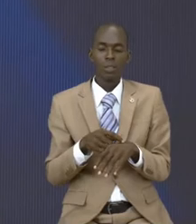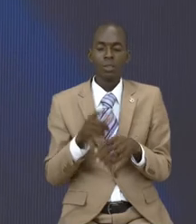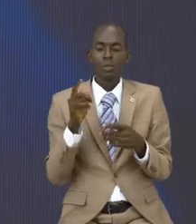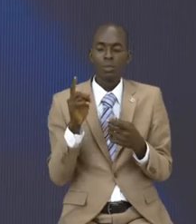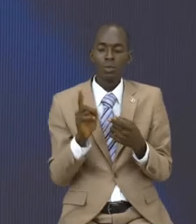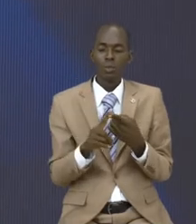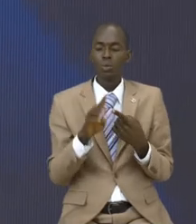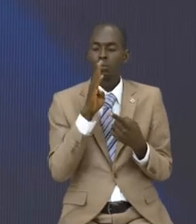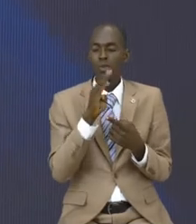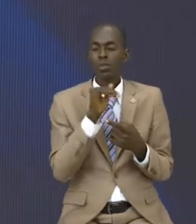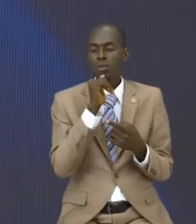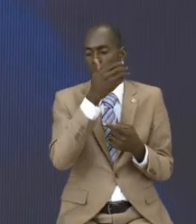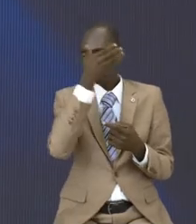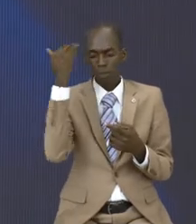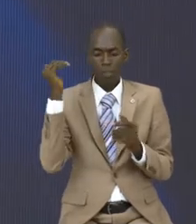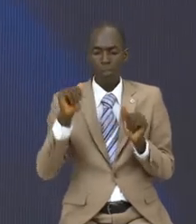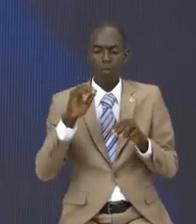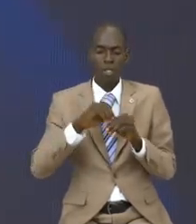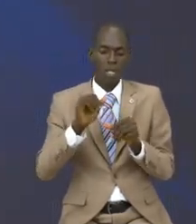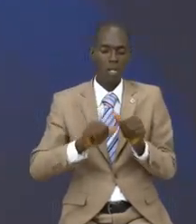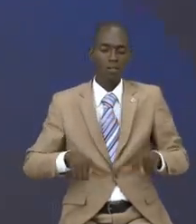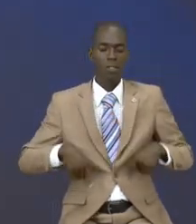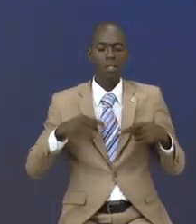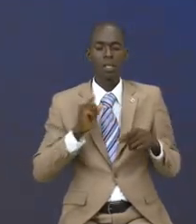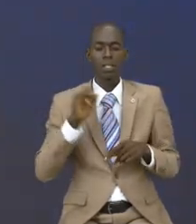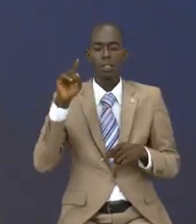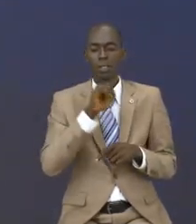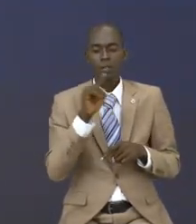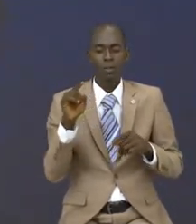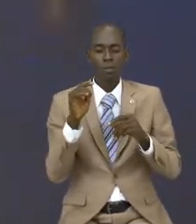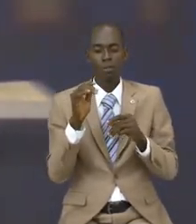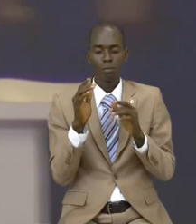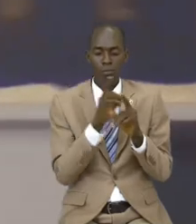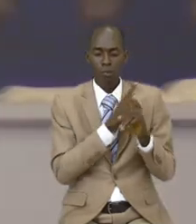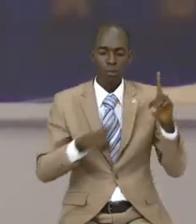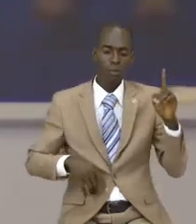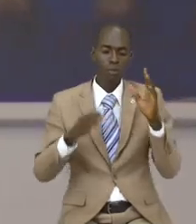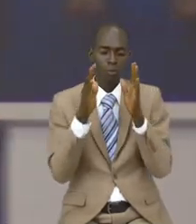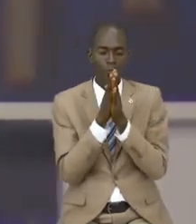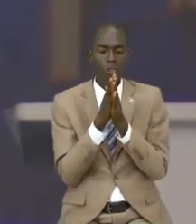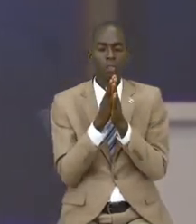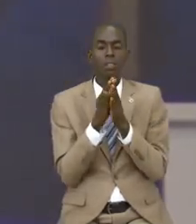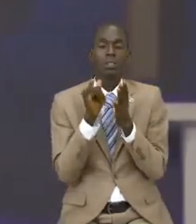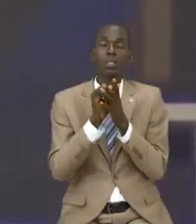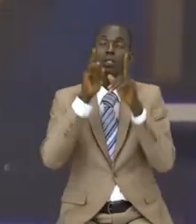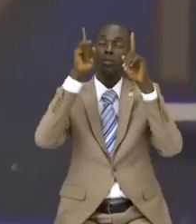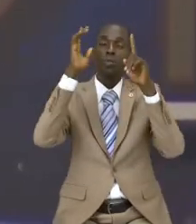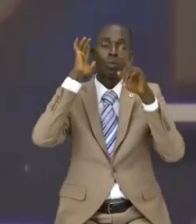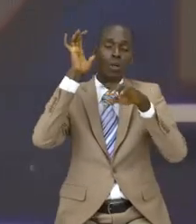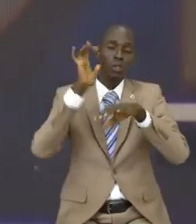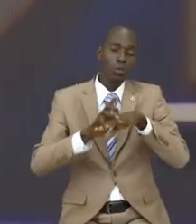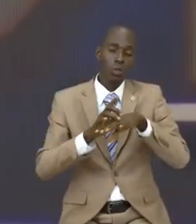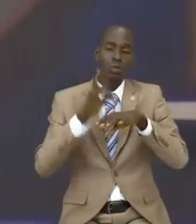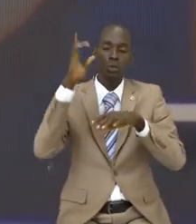unforgettable in every life. And therefore, Lord, I pray you touch, you